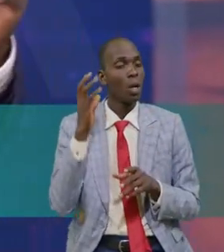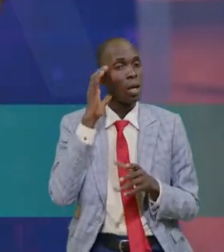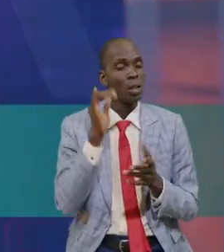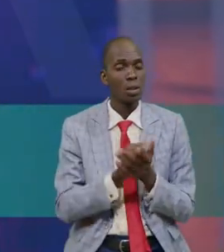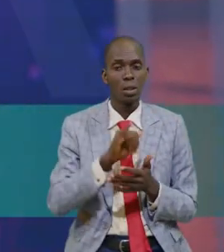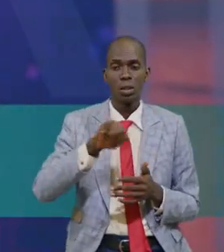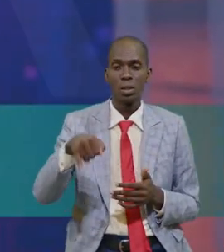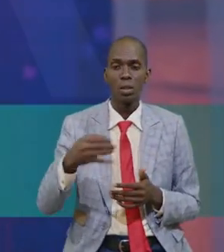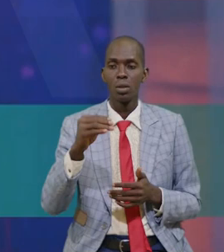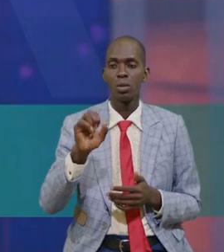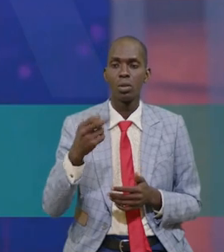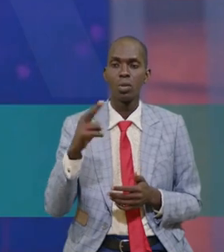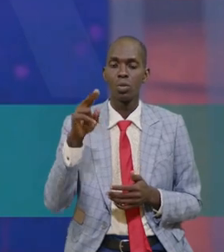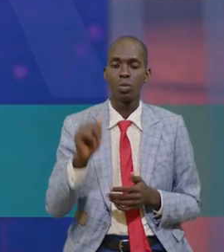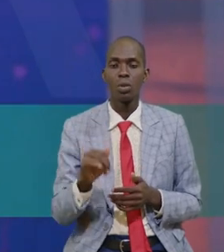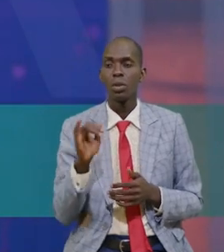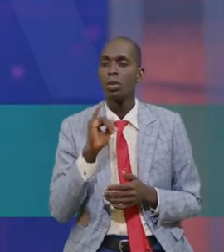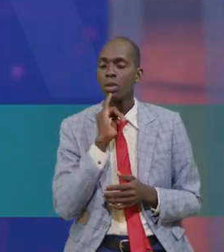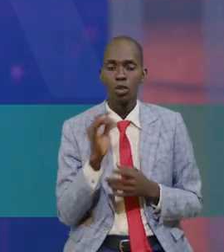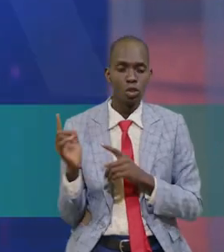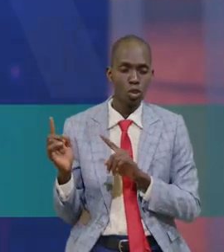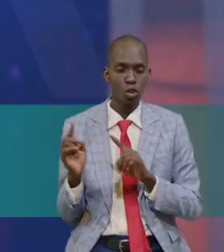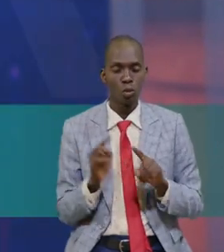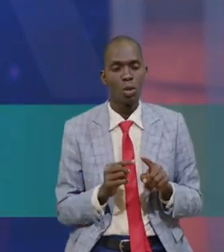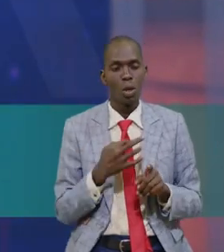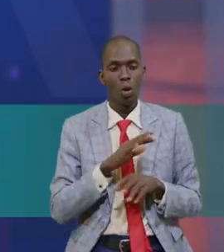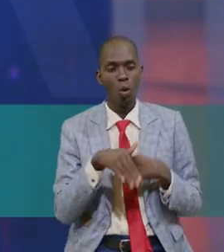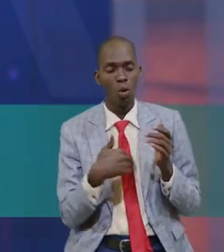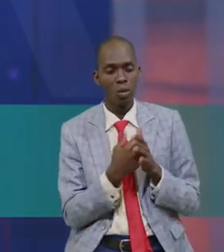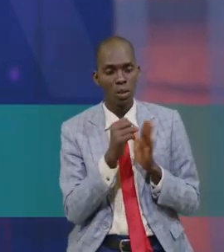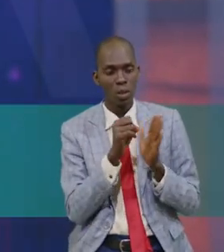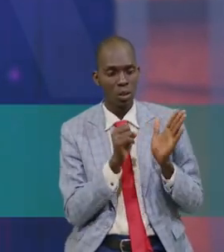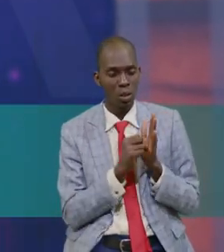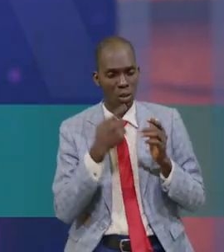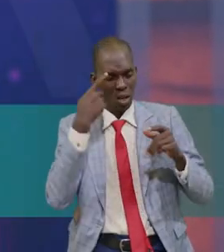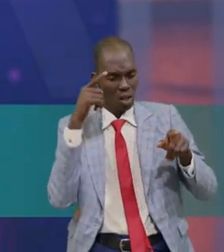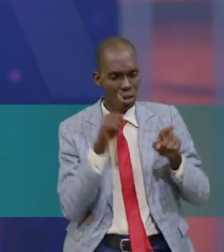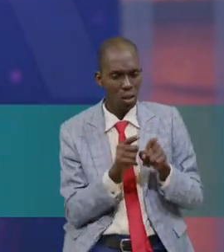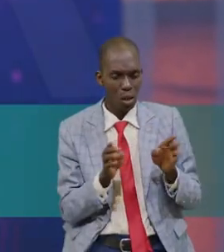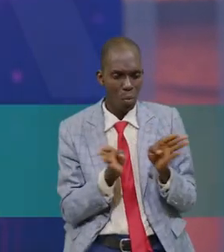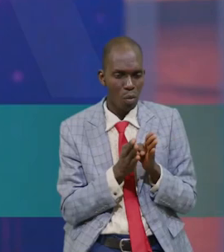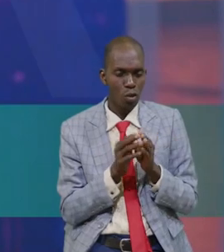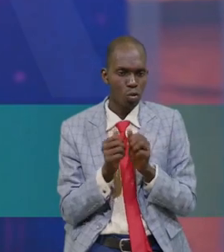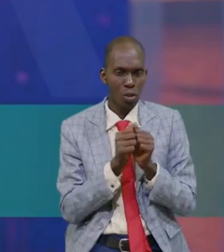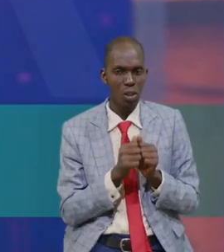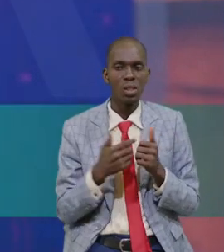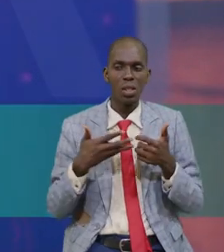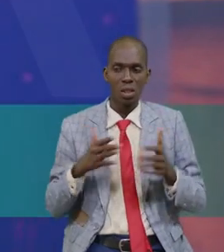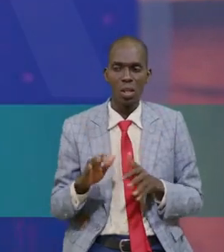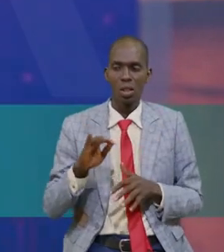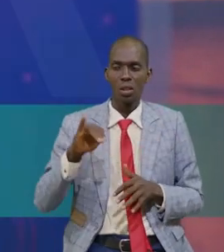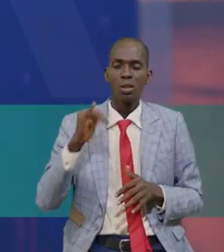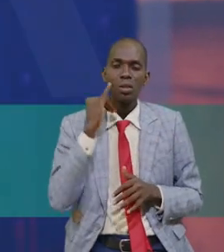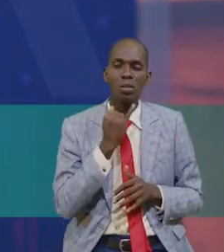those kings made a confederacy. And they said, let him come. Or show him we are